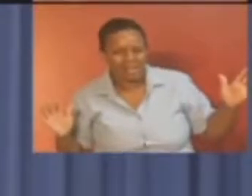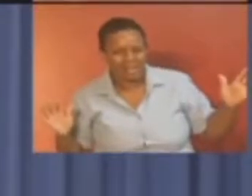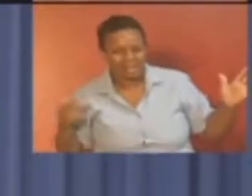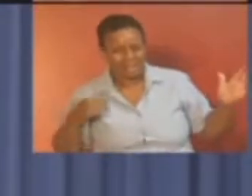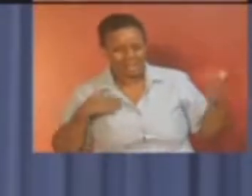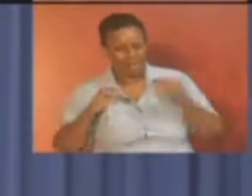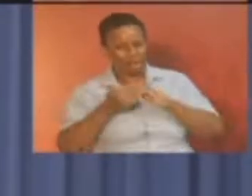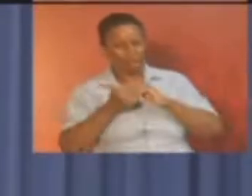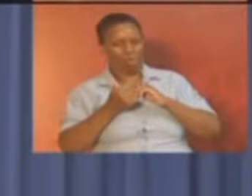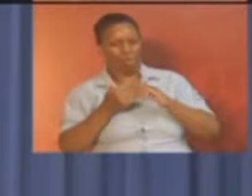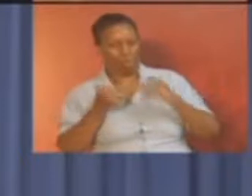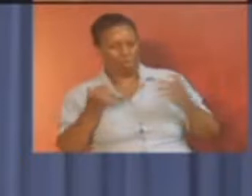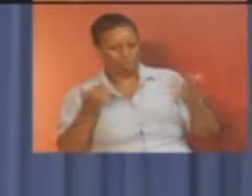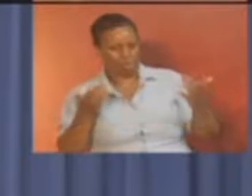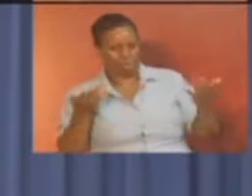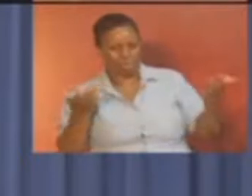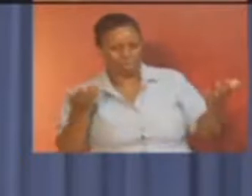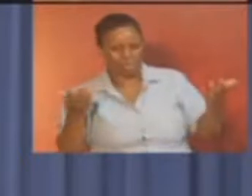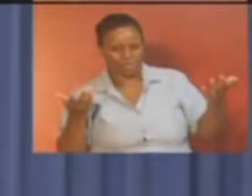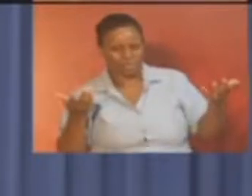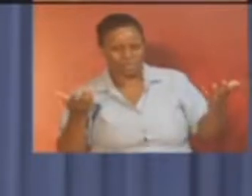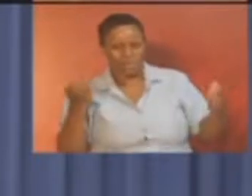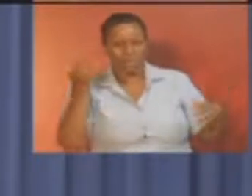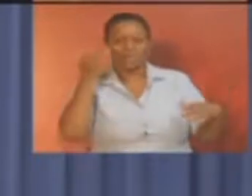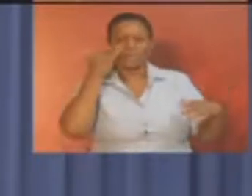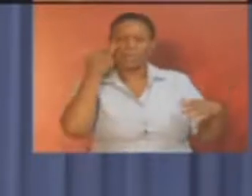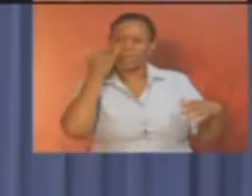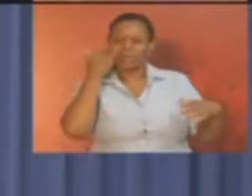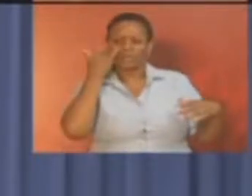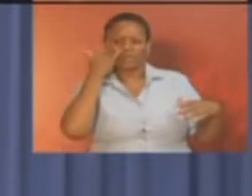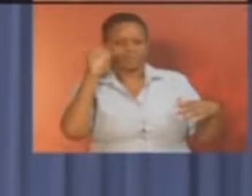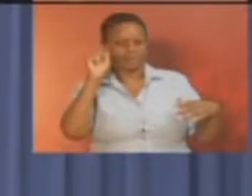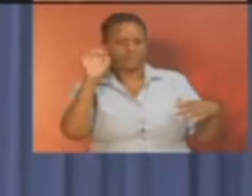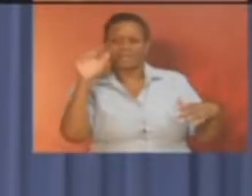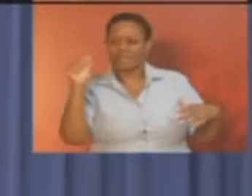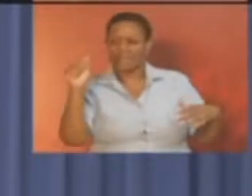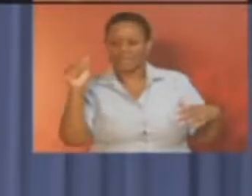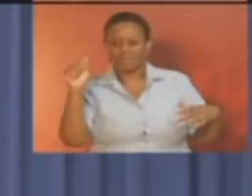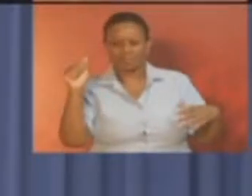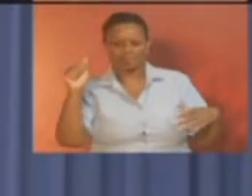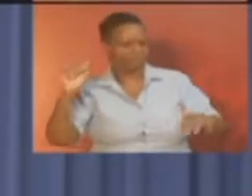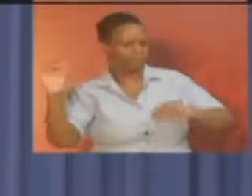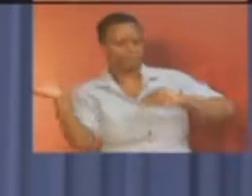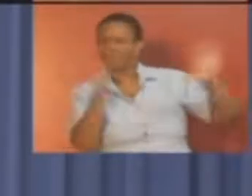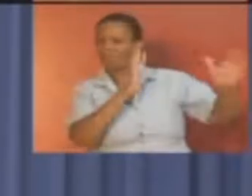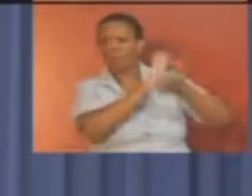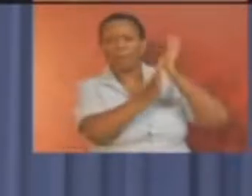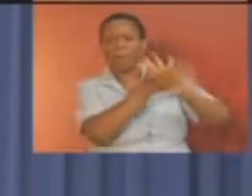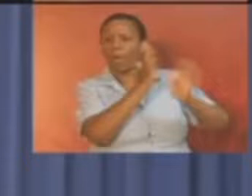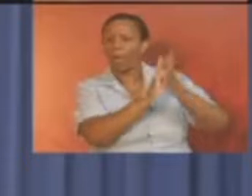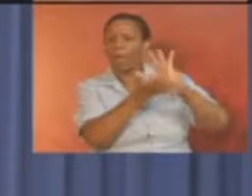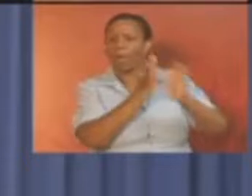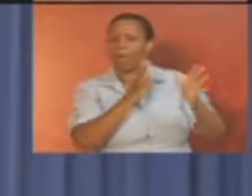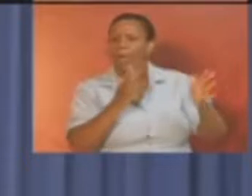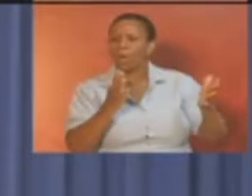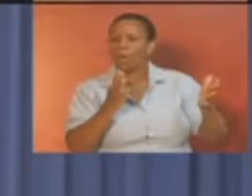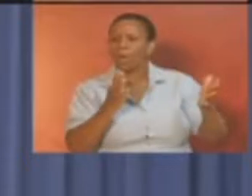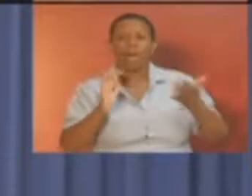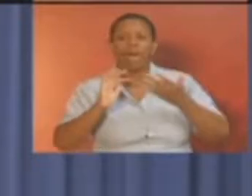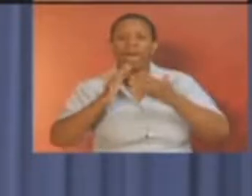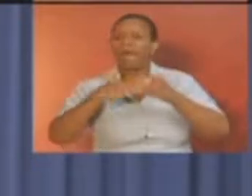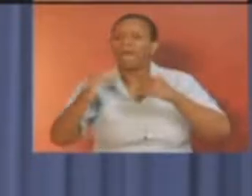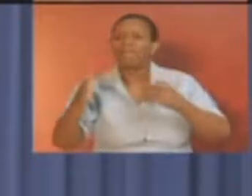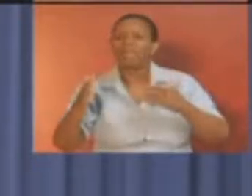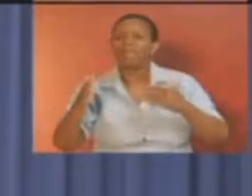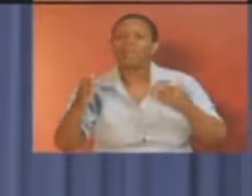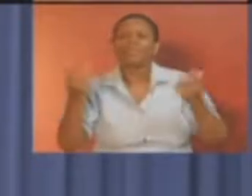about what to do, having abandoned the SCA as an exercise. That is not in front of us at the moment. What's in